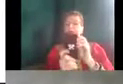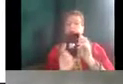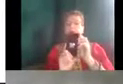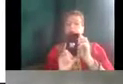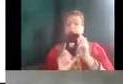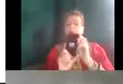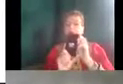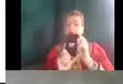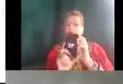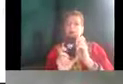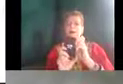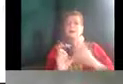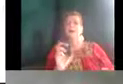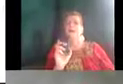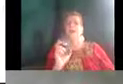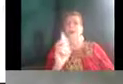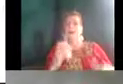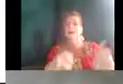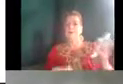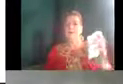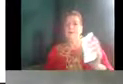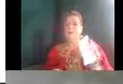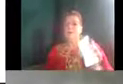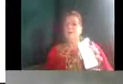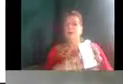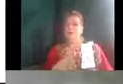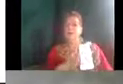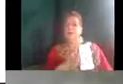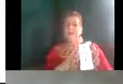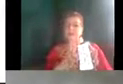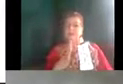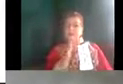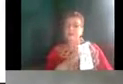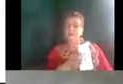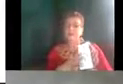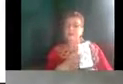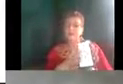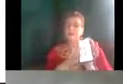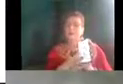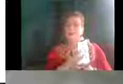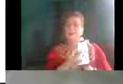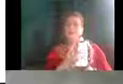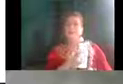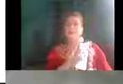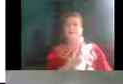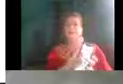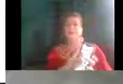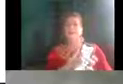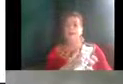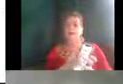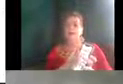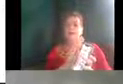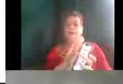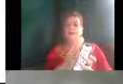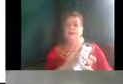android it's okay google for the apple products that what i just did is called hey siri you have to go